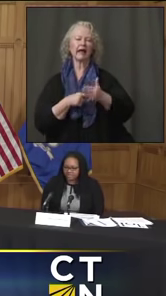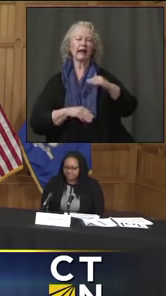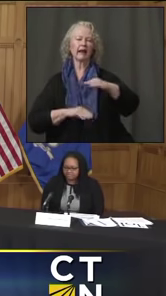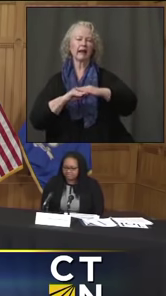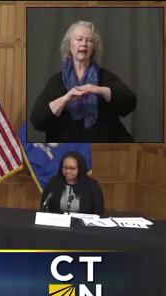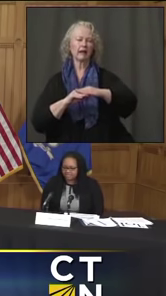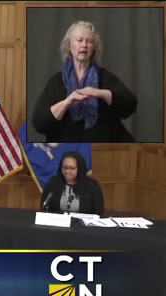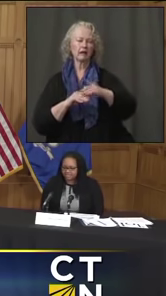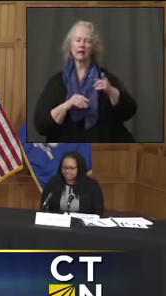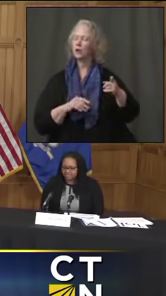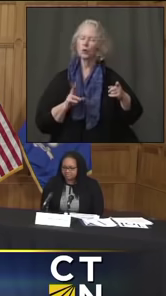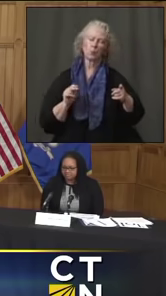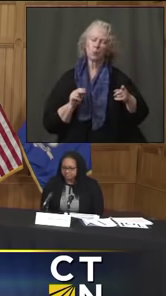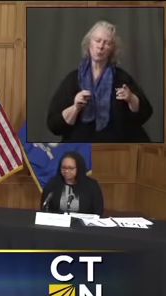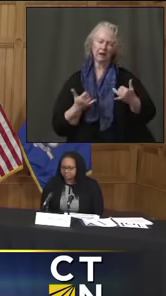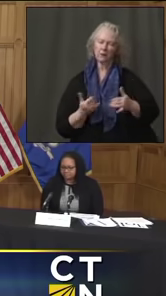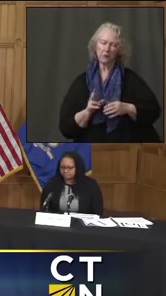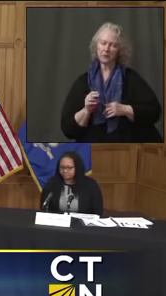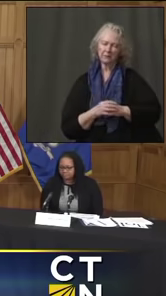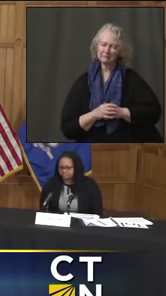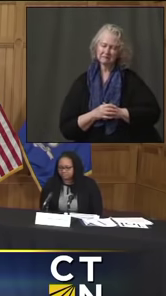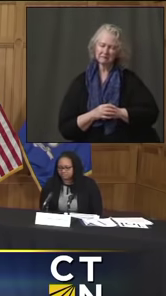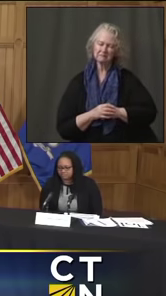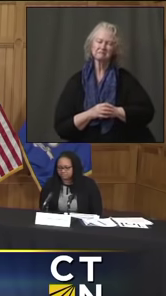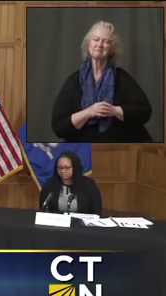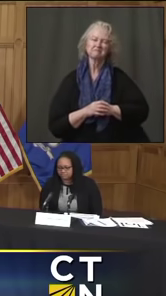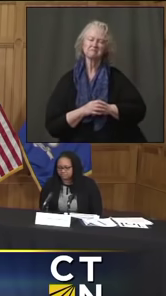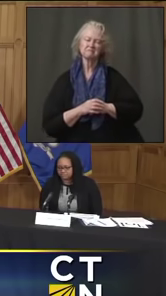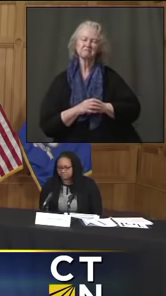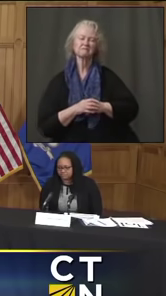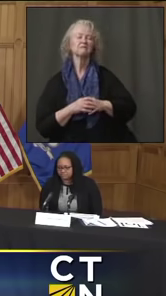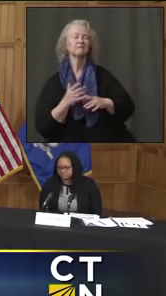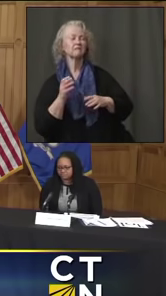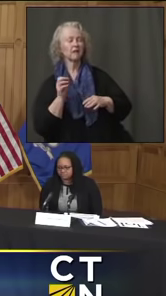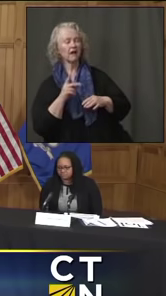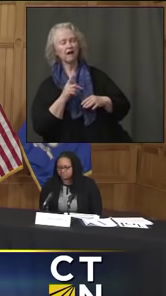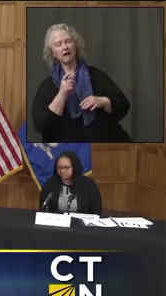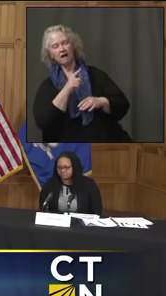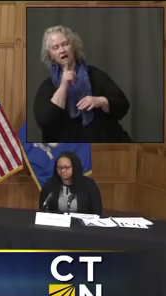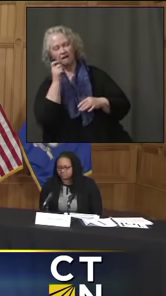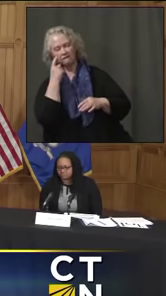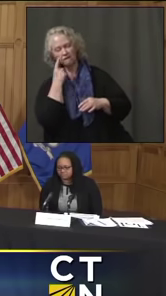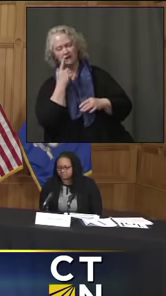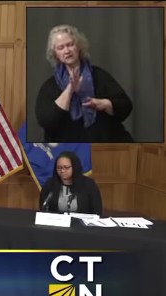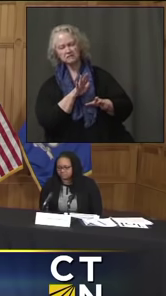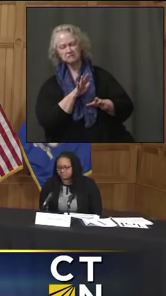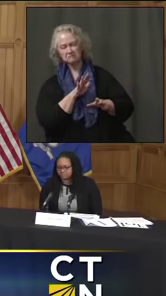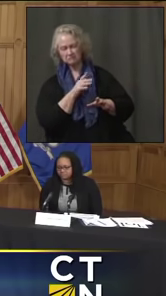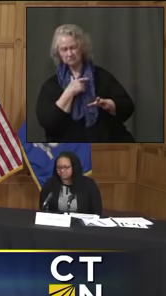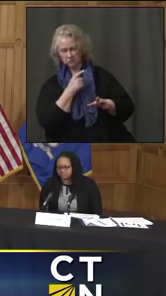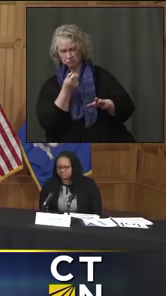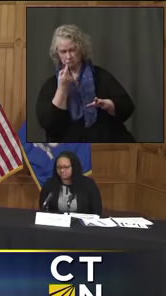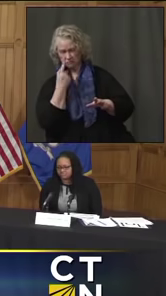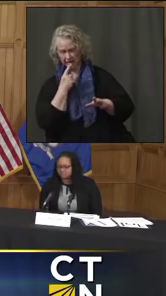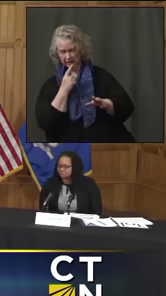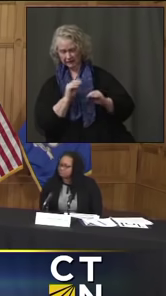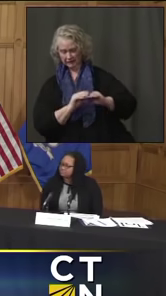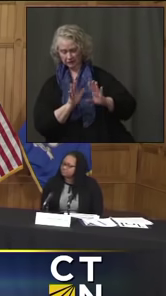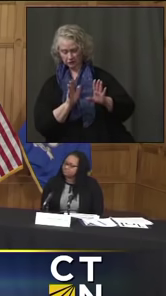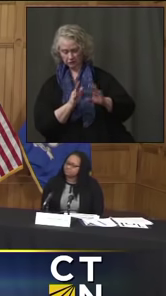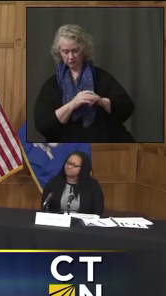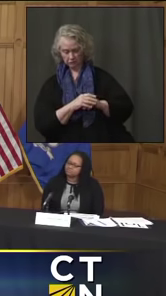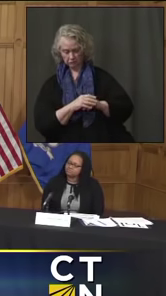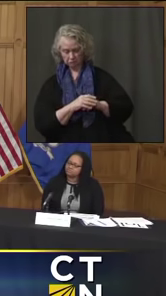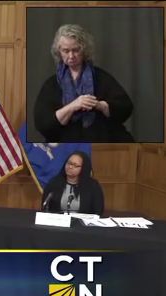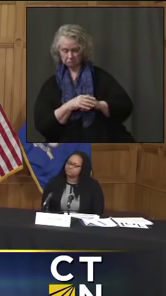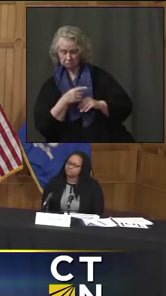No, we are not. Not at this time. Okay. Okay, not at this time. And Governor, I just want to make sure that I'm understanding you correctly. Are